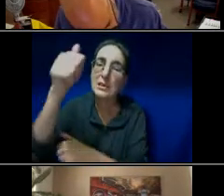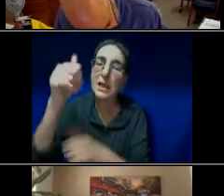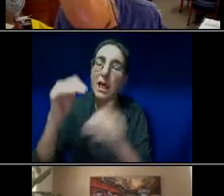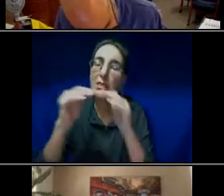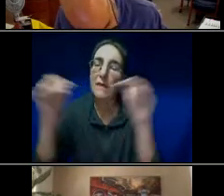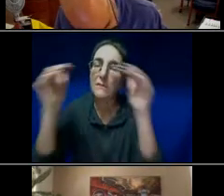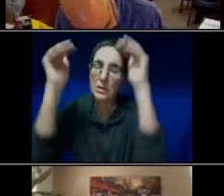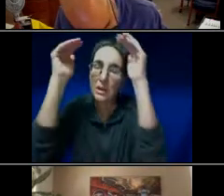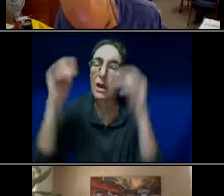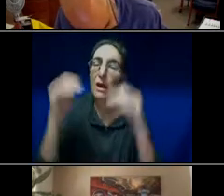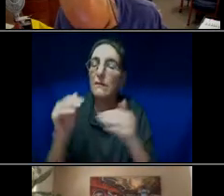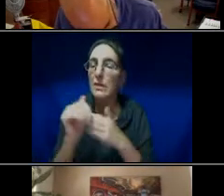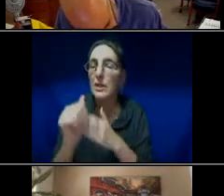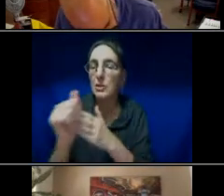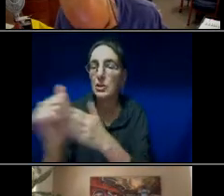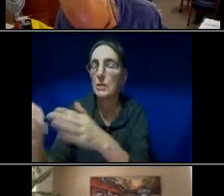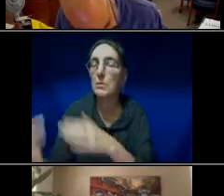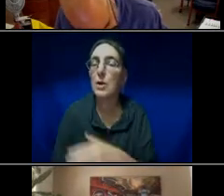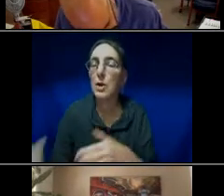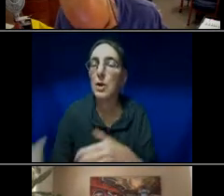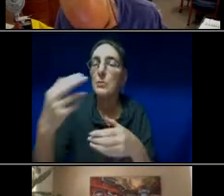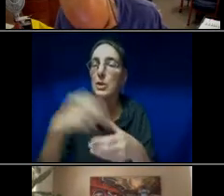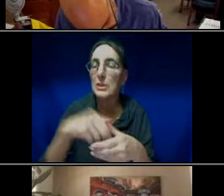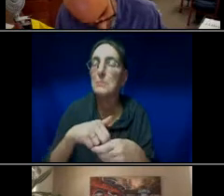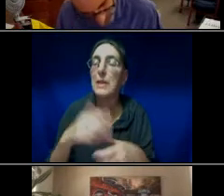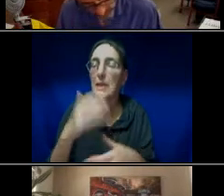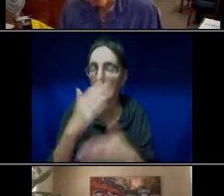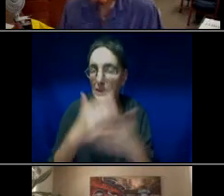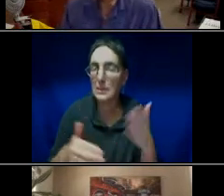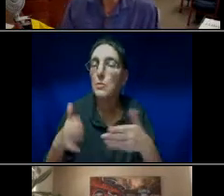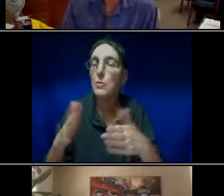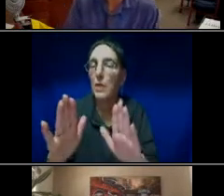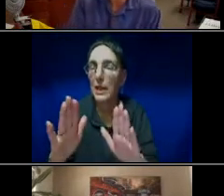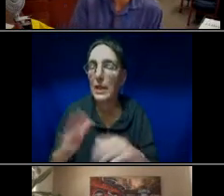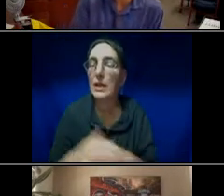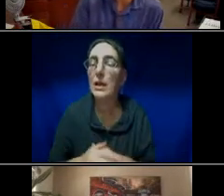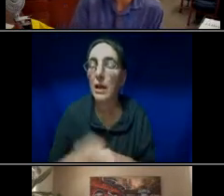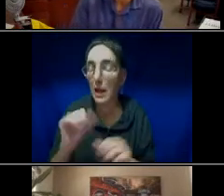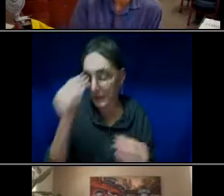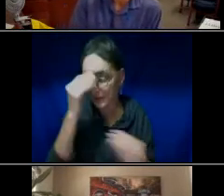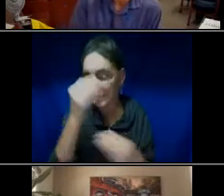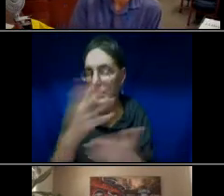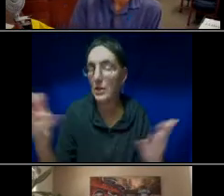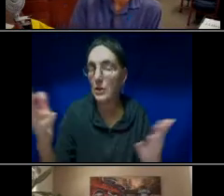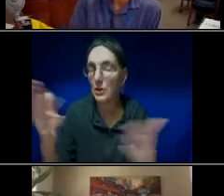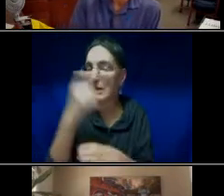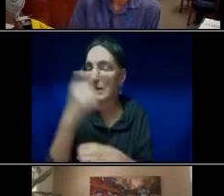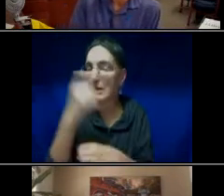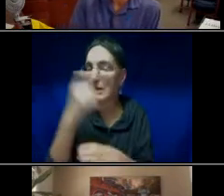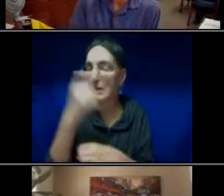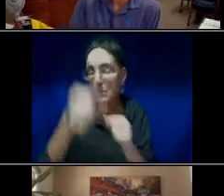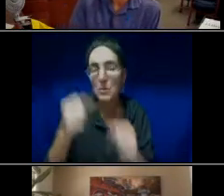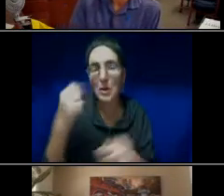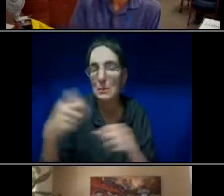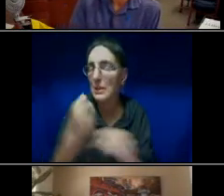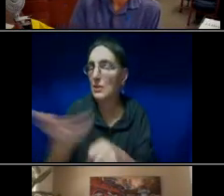leadership participate in some way, shape, or form. And I can tell you, because I can't even remember how many years ago it